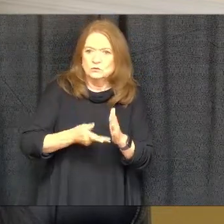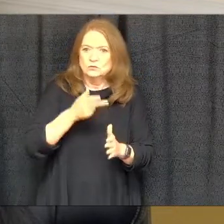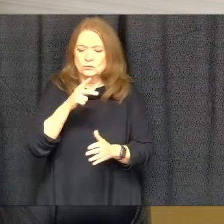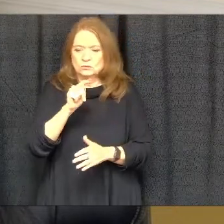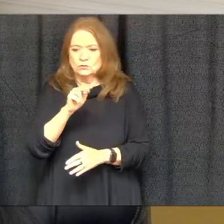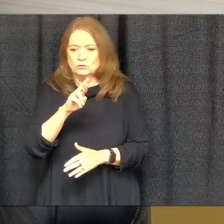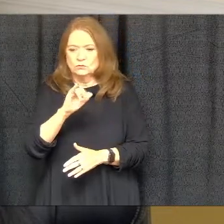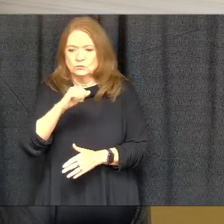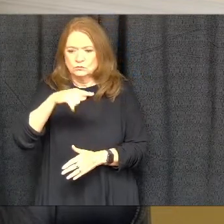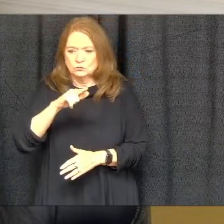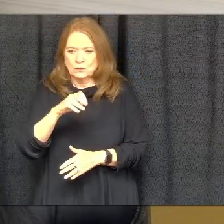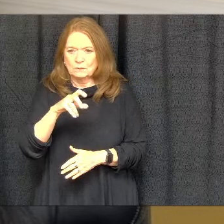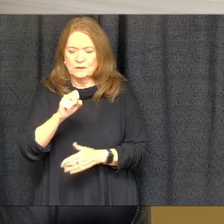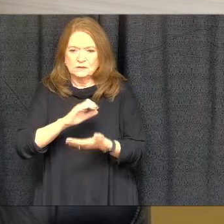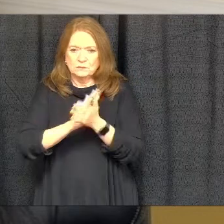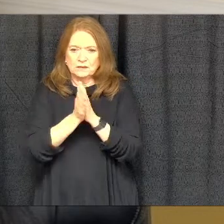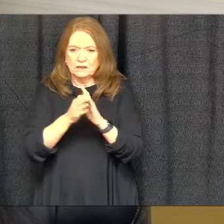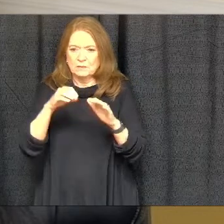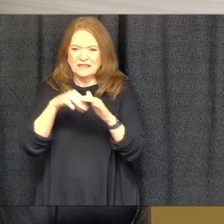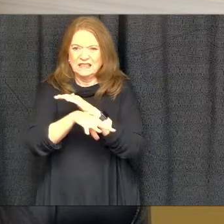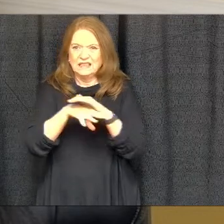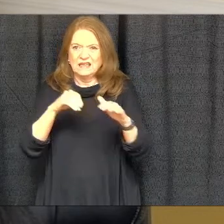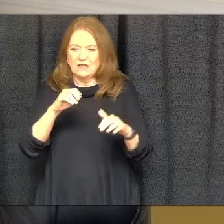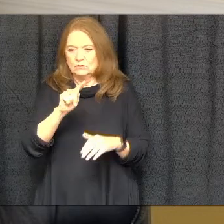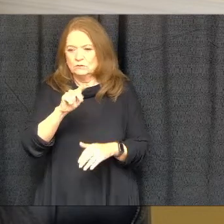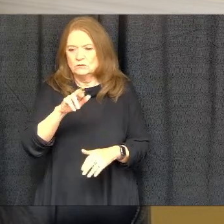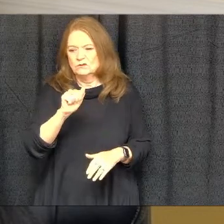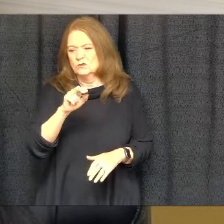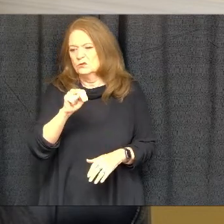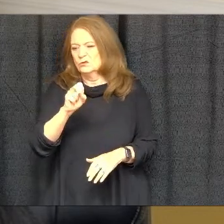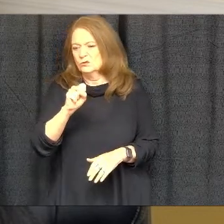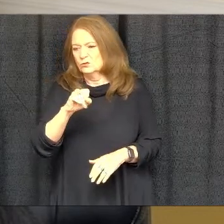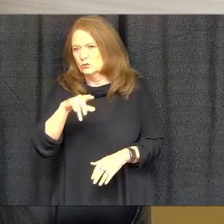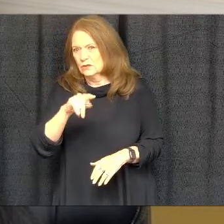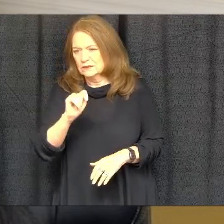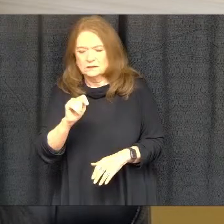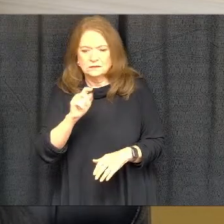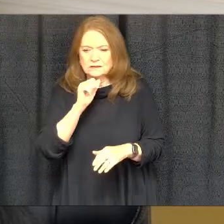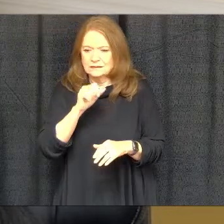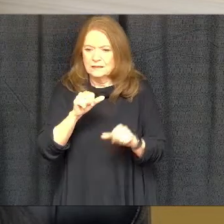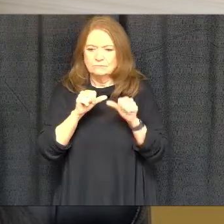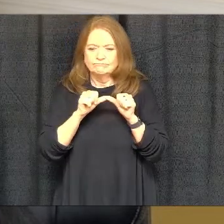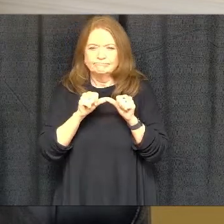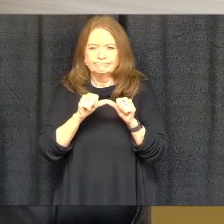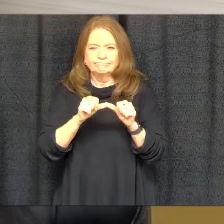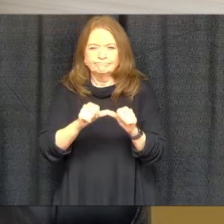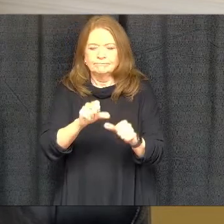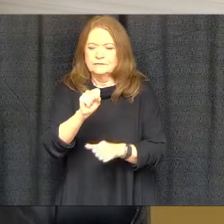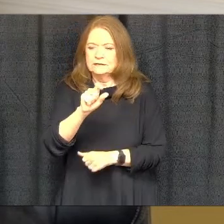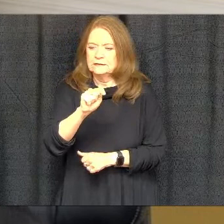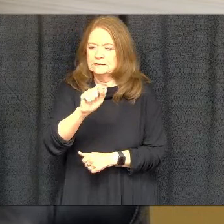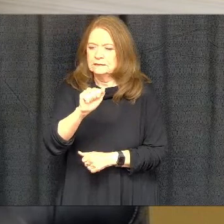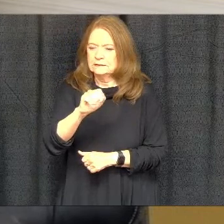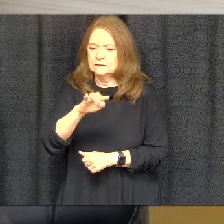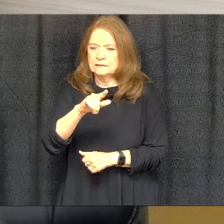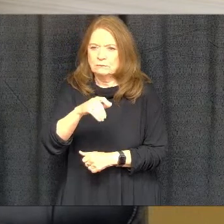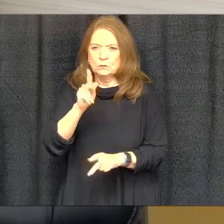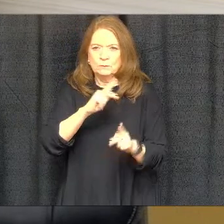It's become an in and out type neighborhood. It's not stable anymore. There's no